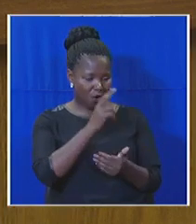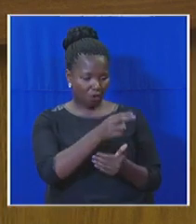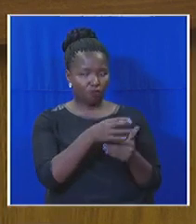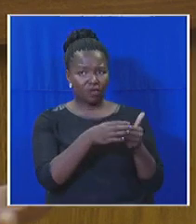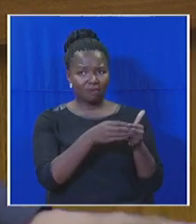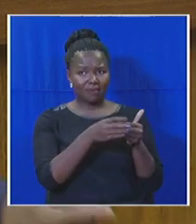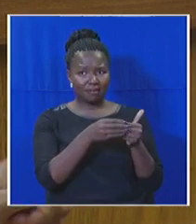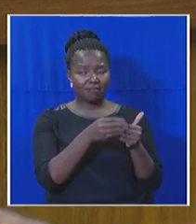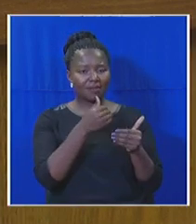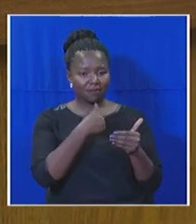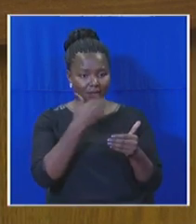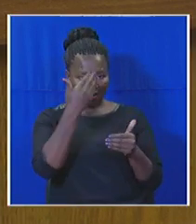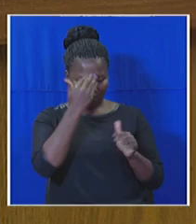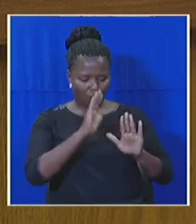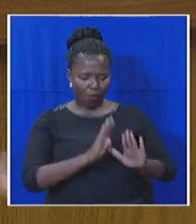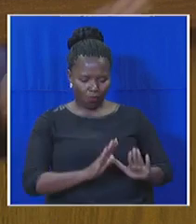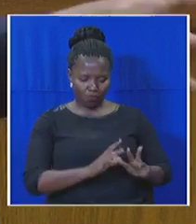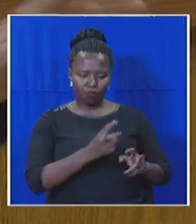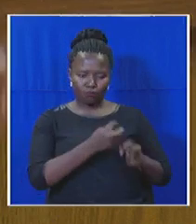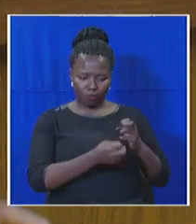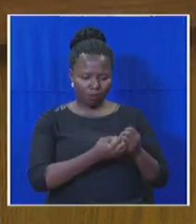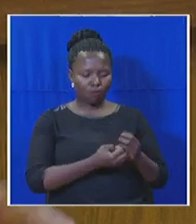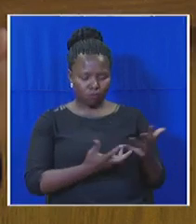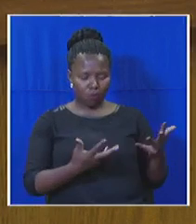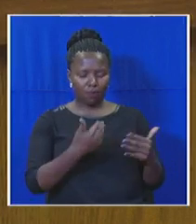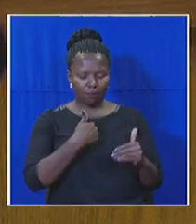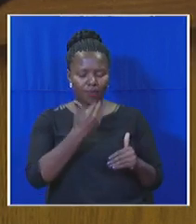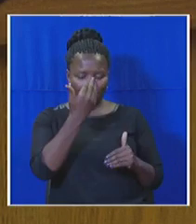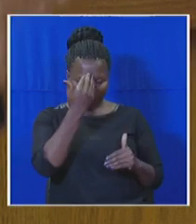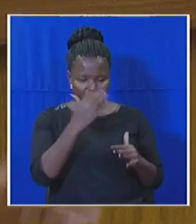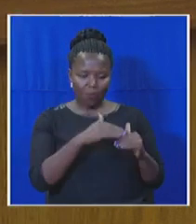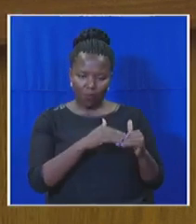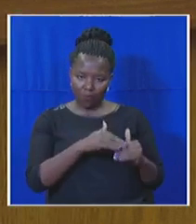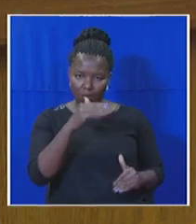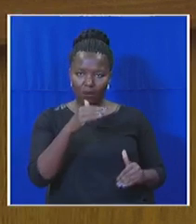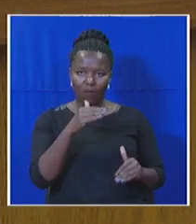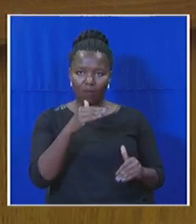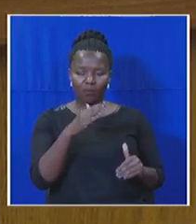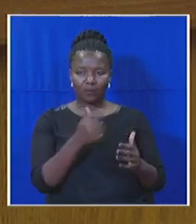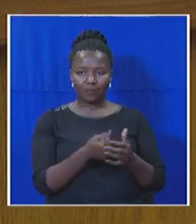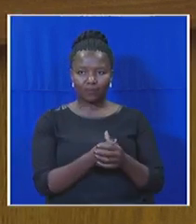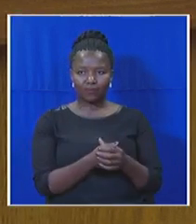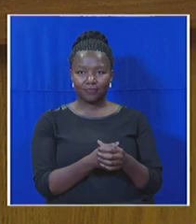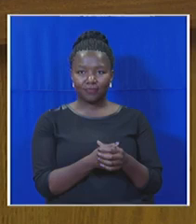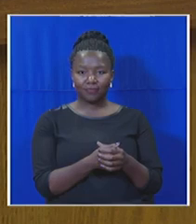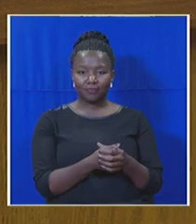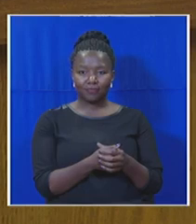very much in touch with the local issues, more in touch than any other thing.